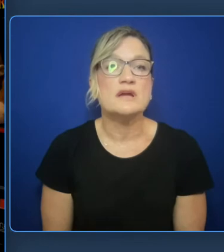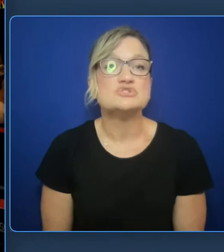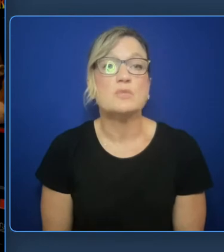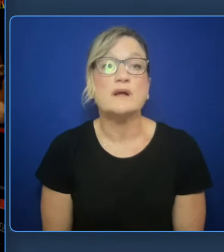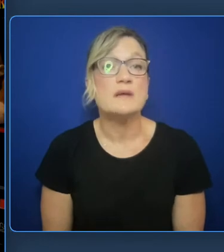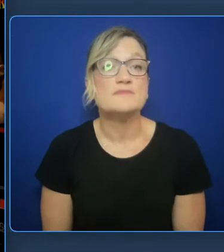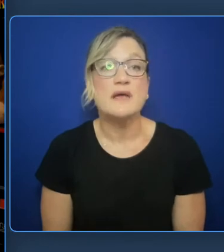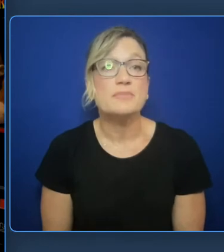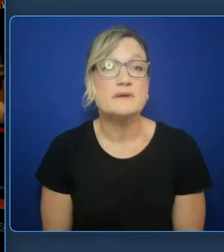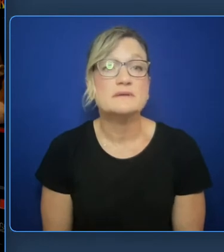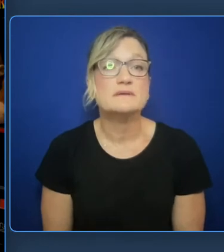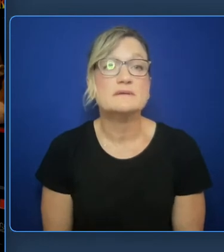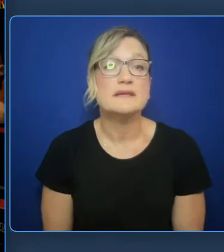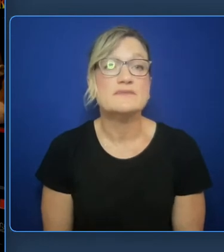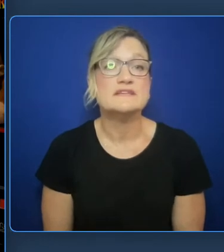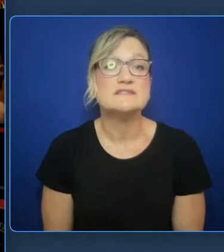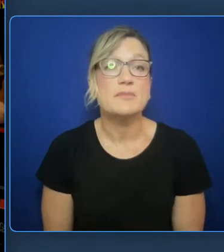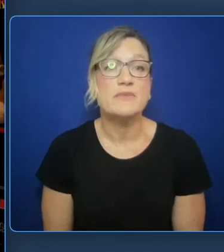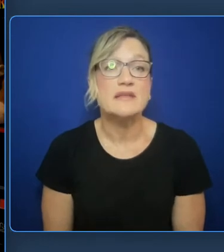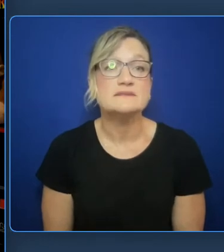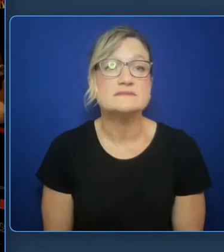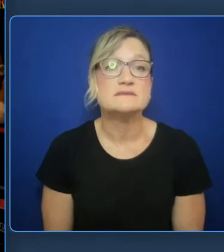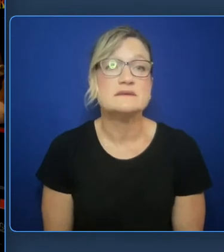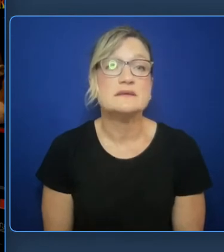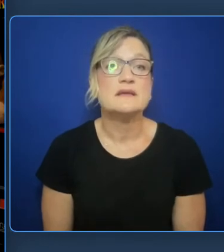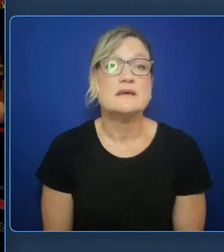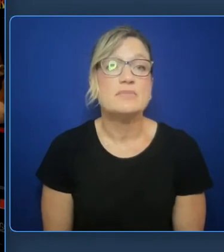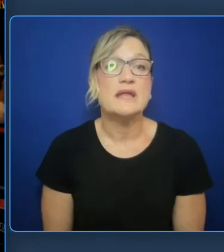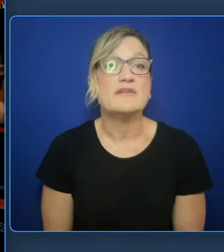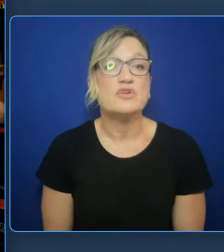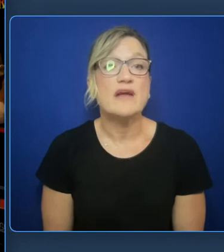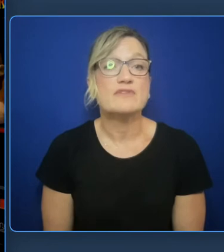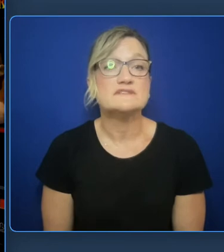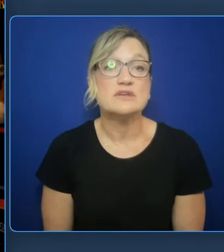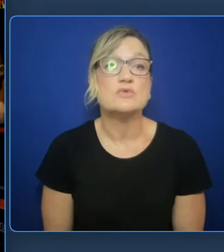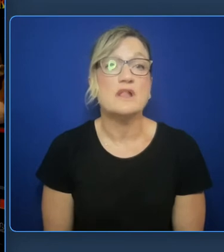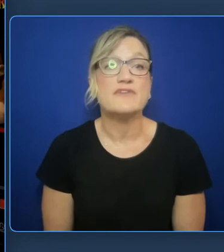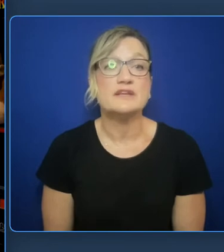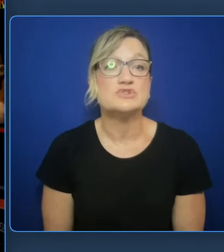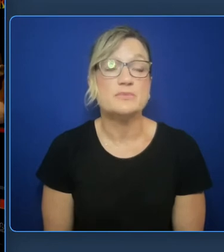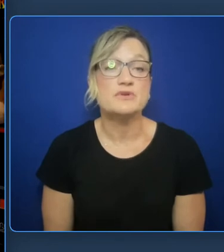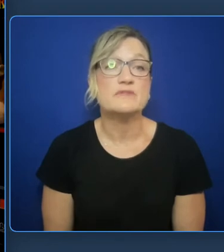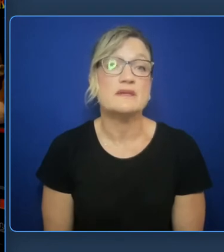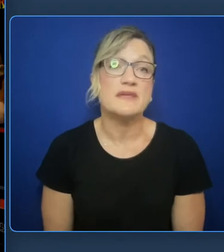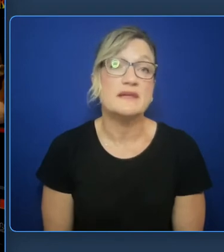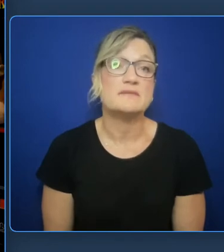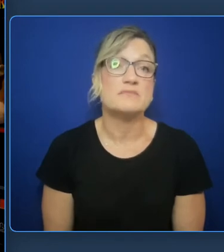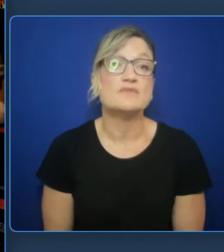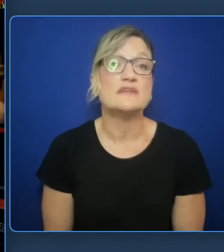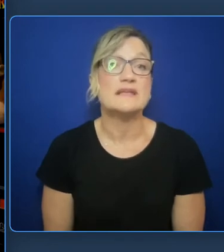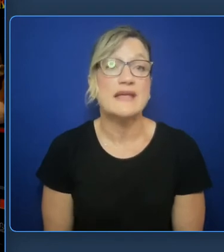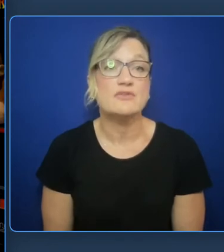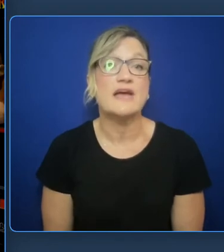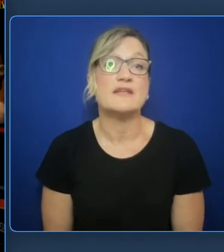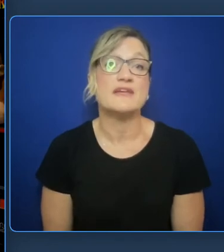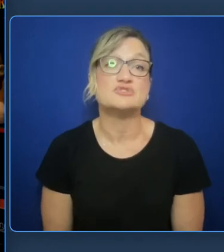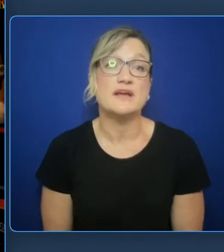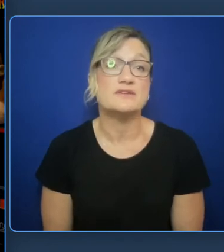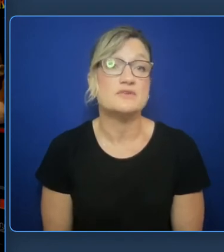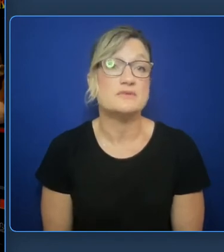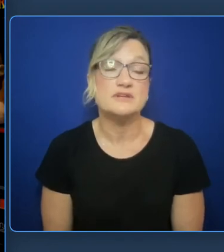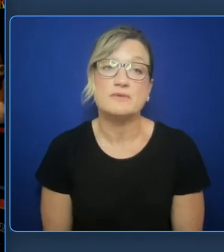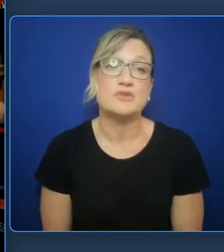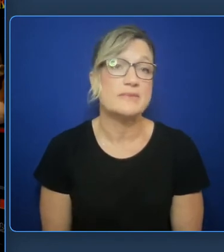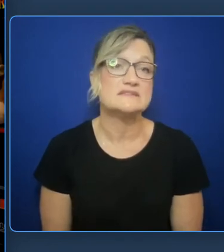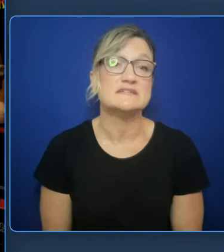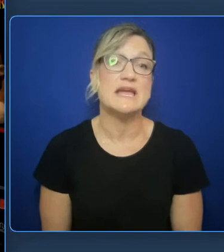you know, we're not sure what comes up in these type of meetings. But if you have a skilled, qualified interpreter, that they mostly can handle that, and they try